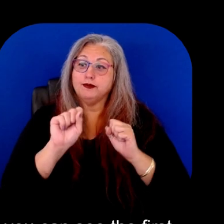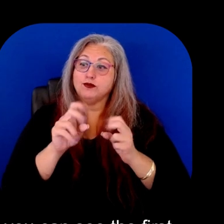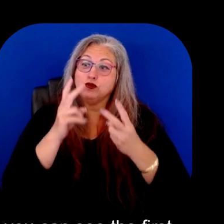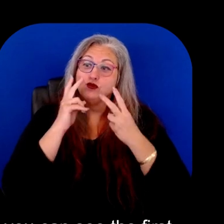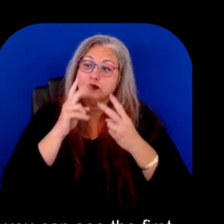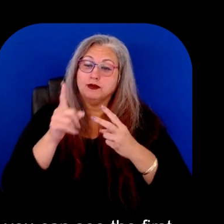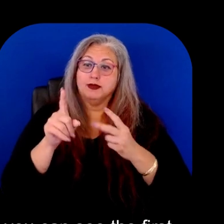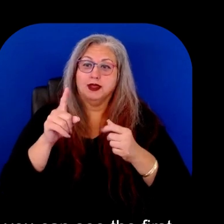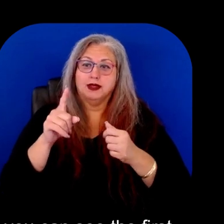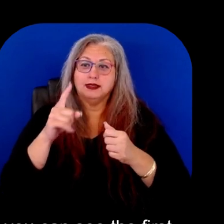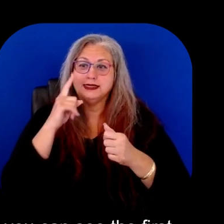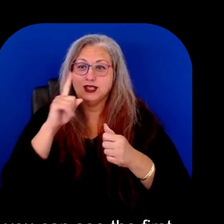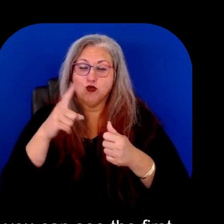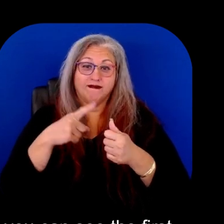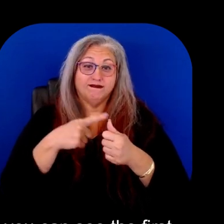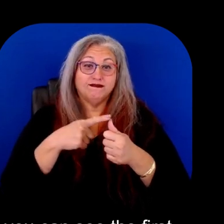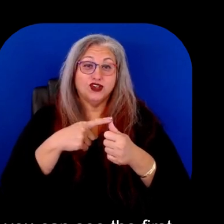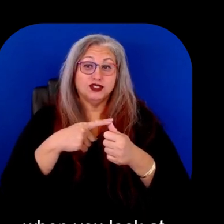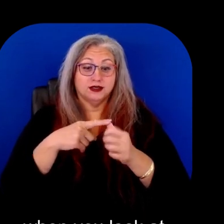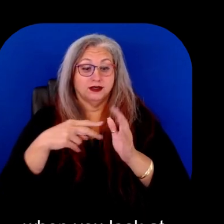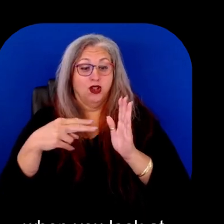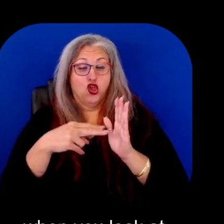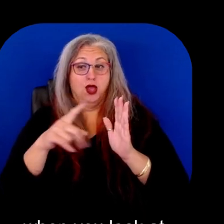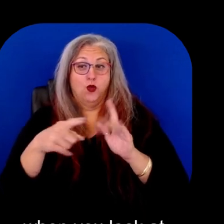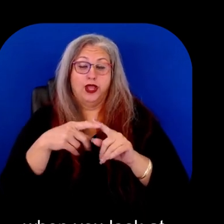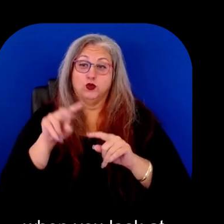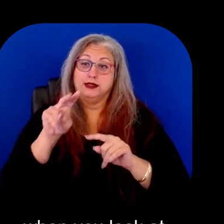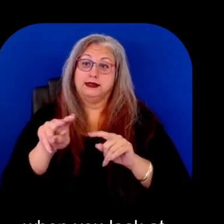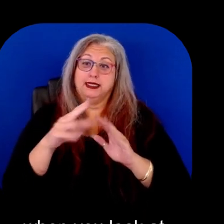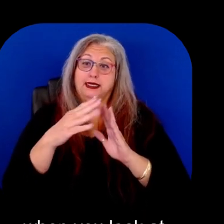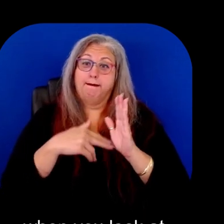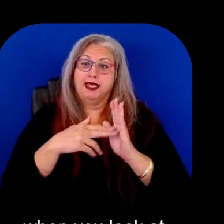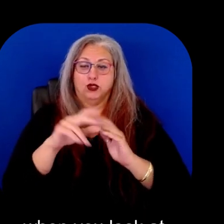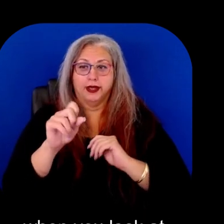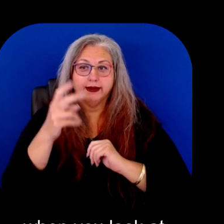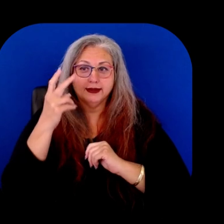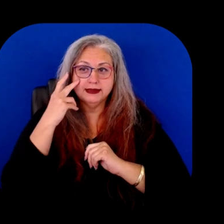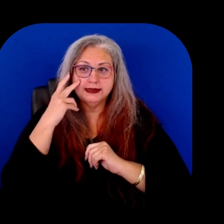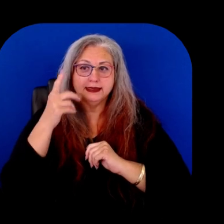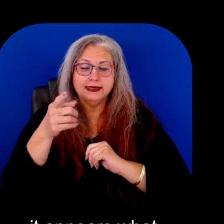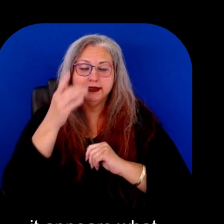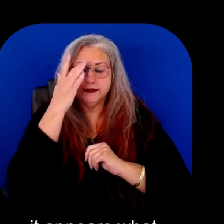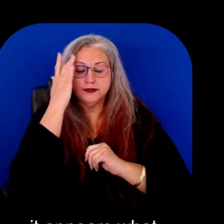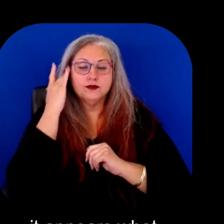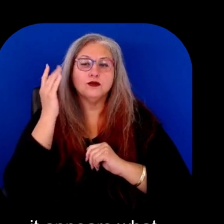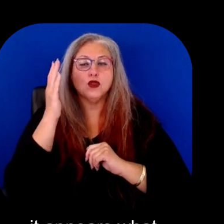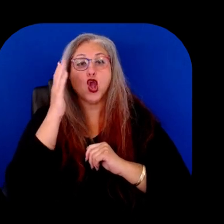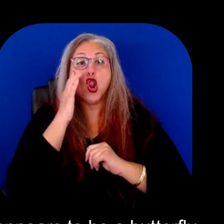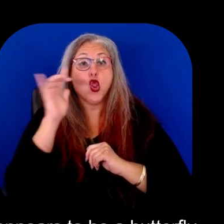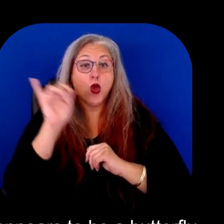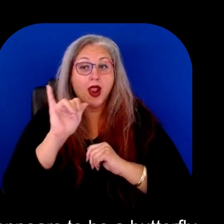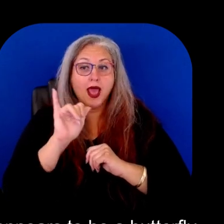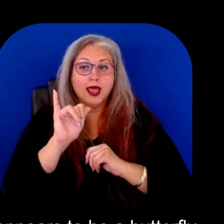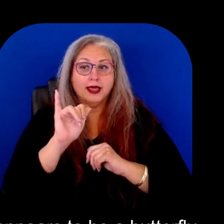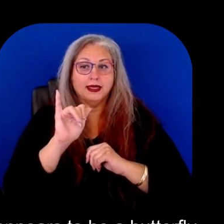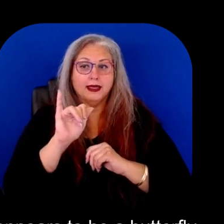see your first impression when you look at the painting, you see that it appears what